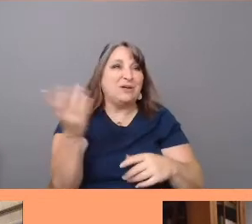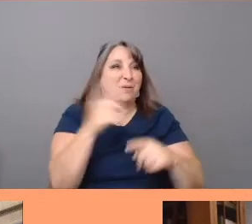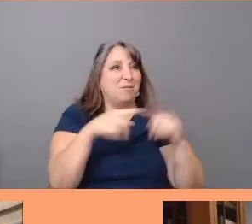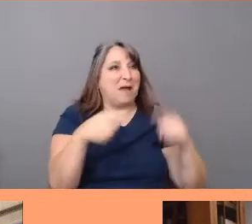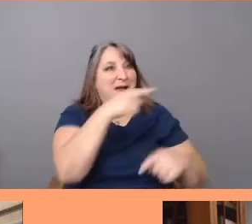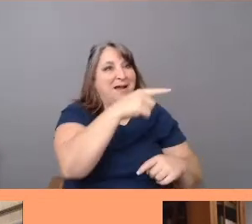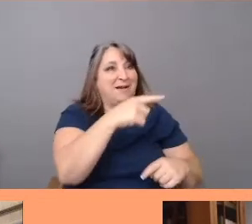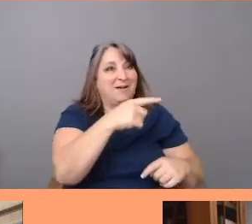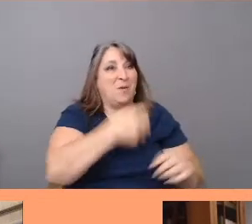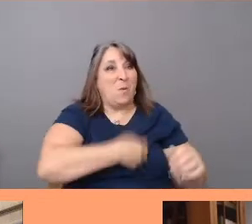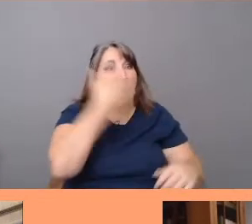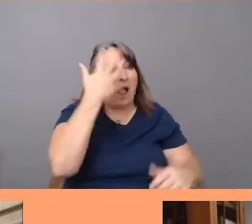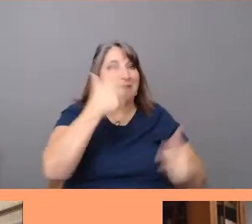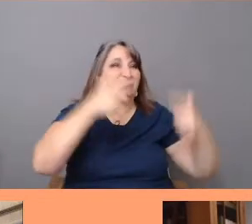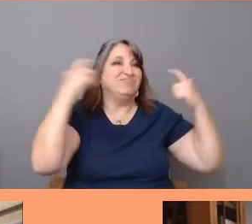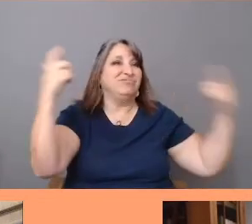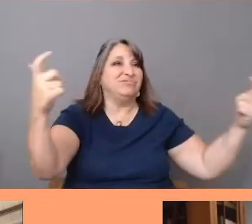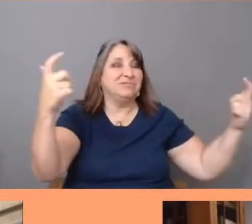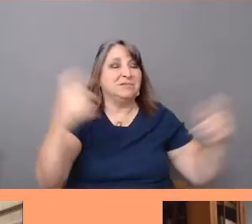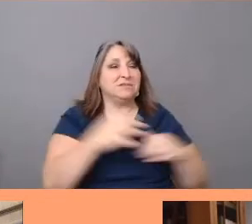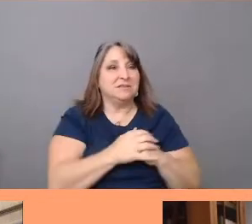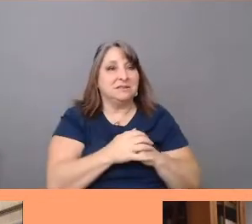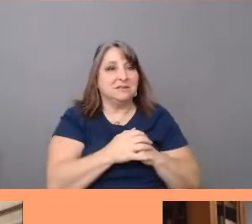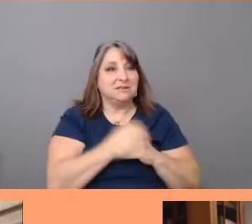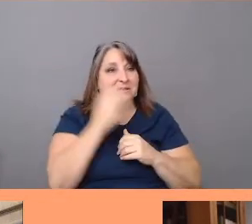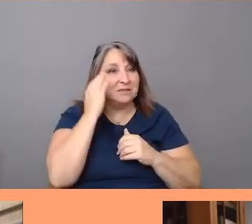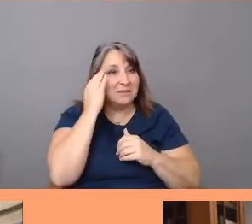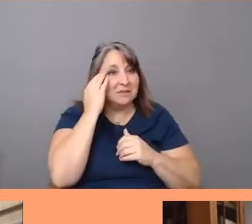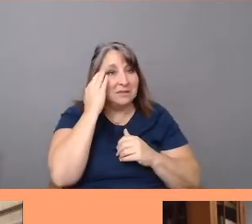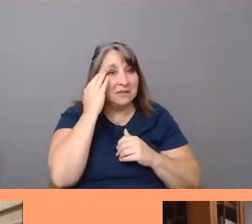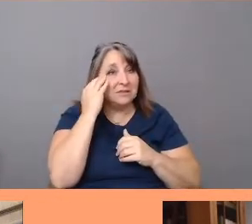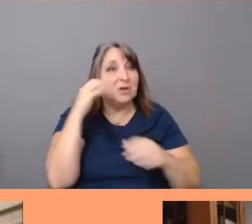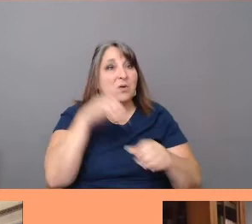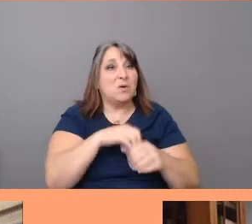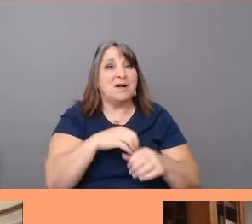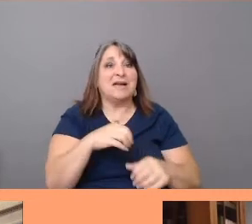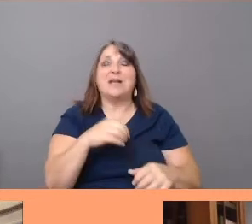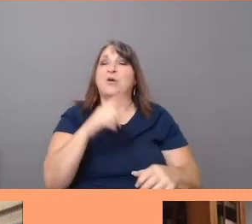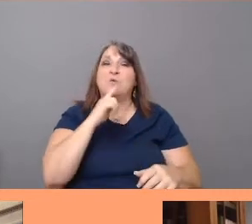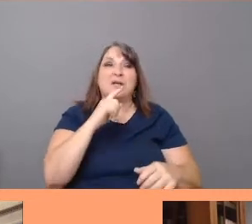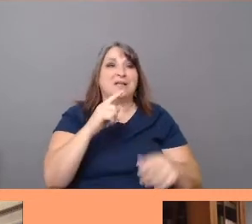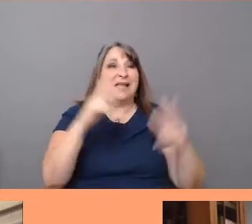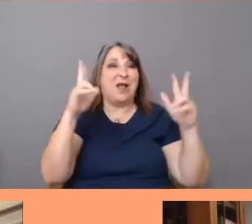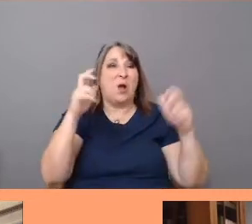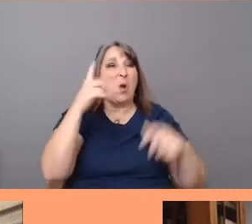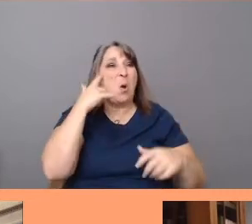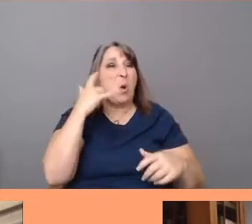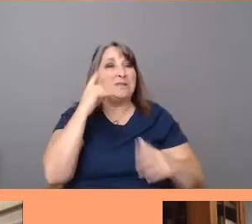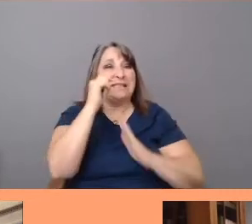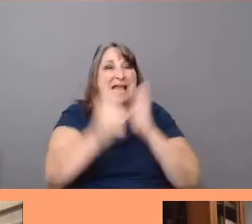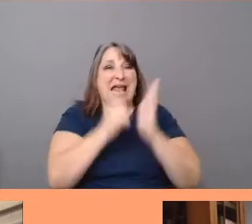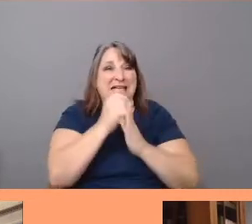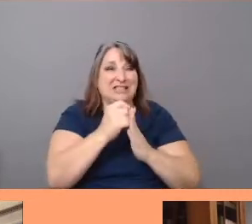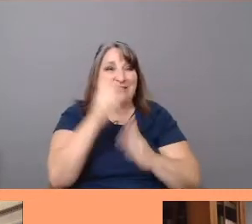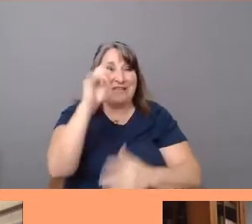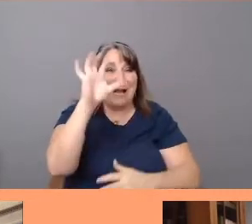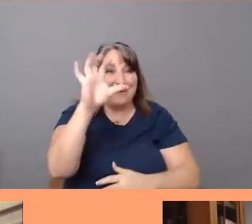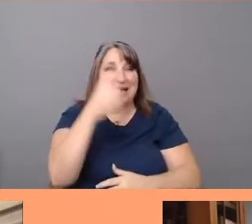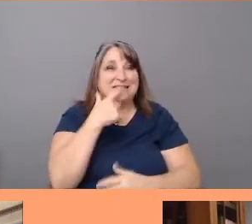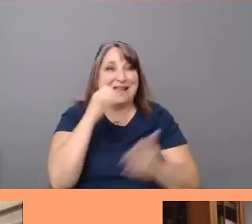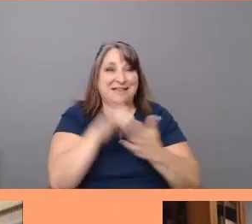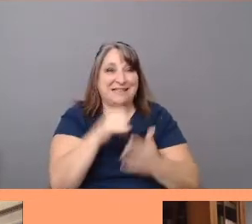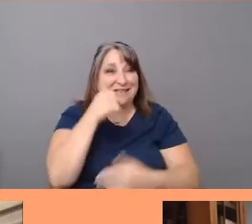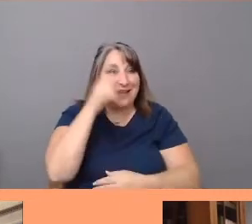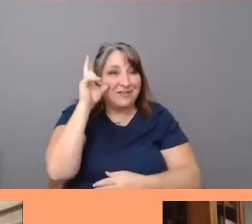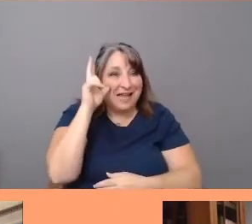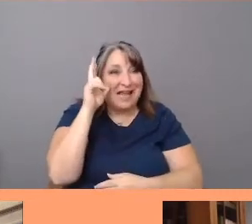about dismantling this system? We're in a golden age of documentaries. The other day, I said this on a Beyond Resilience call, and